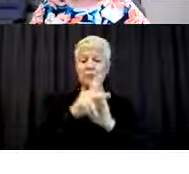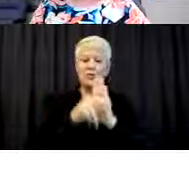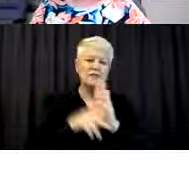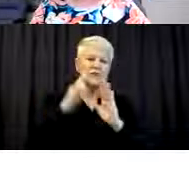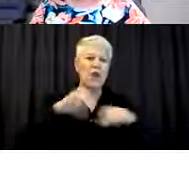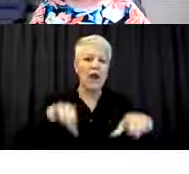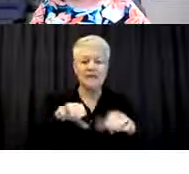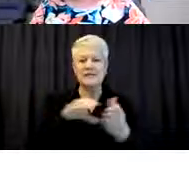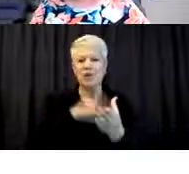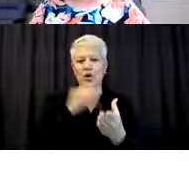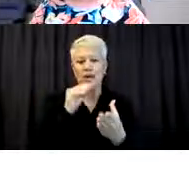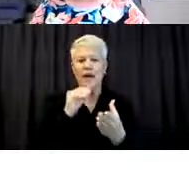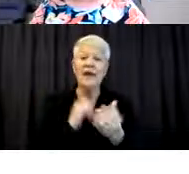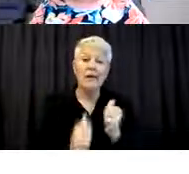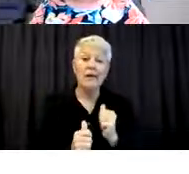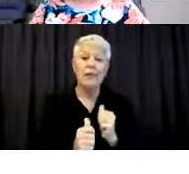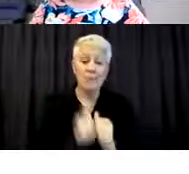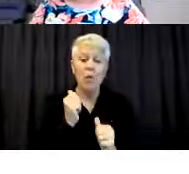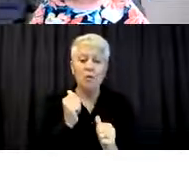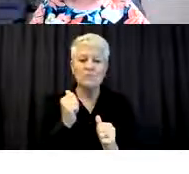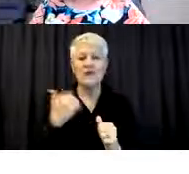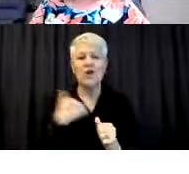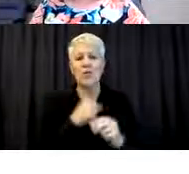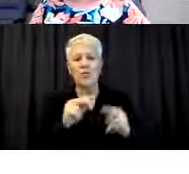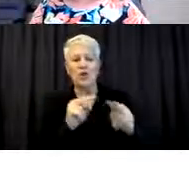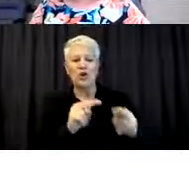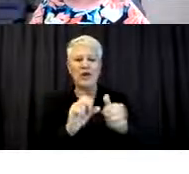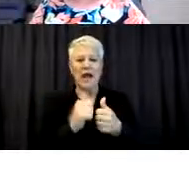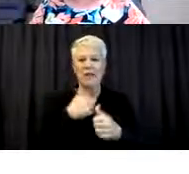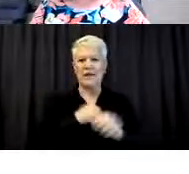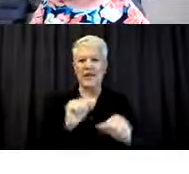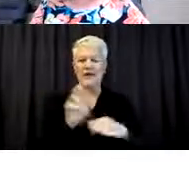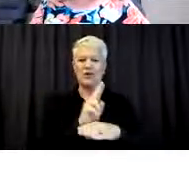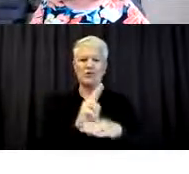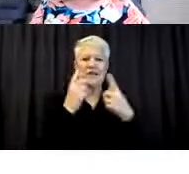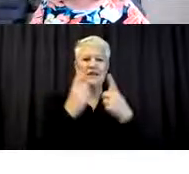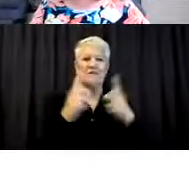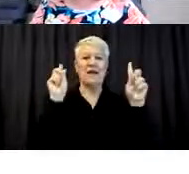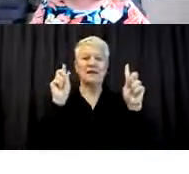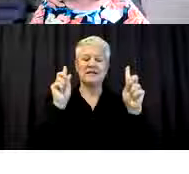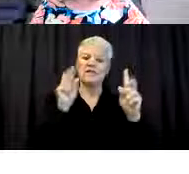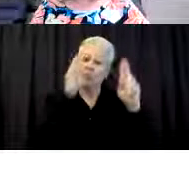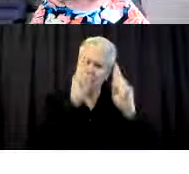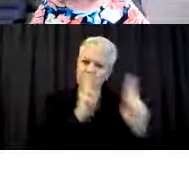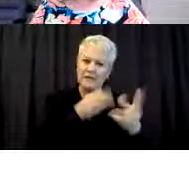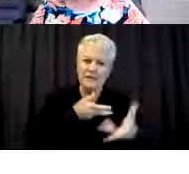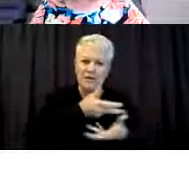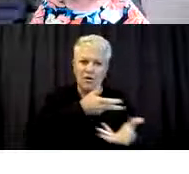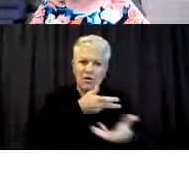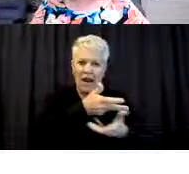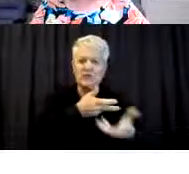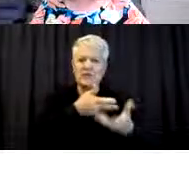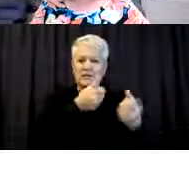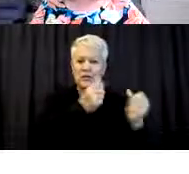learning, and mostly looking at how we can use effective, respectful interaction strategies